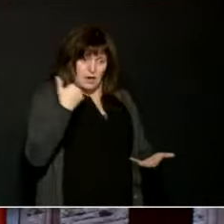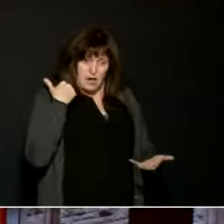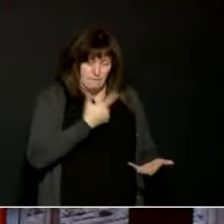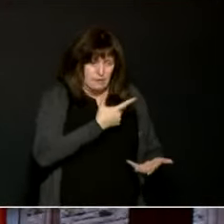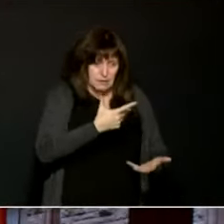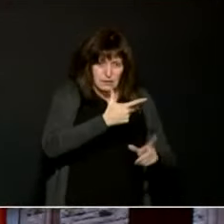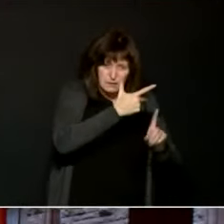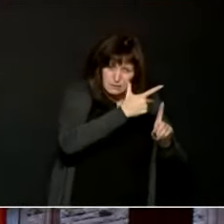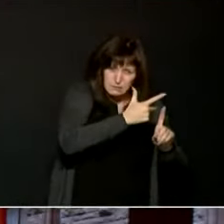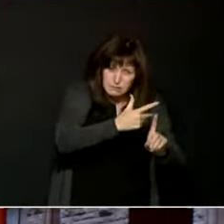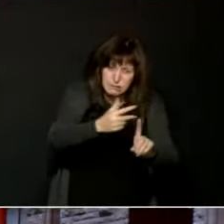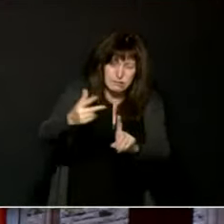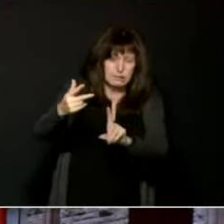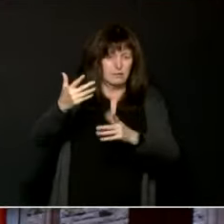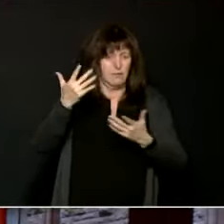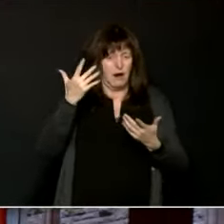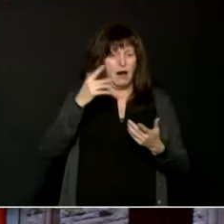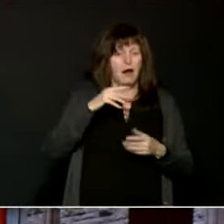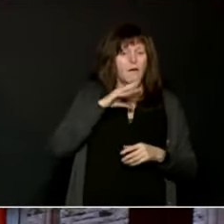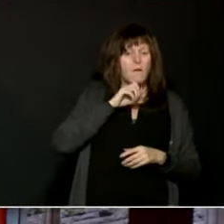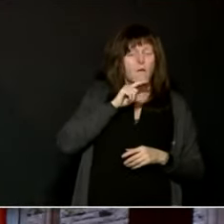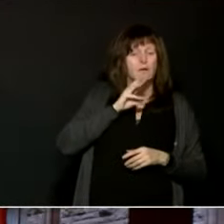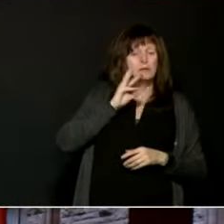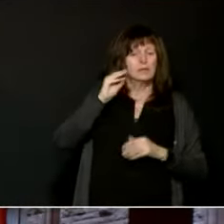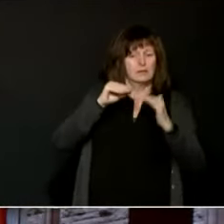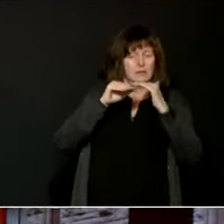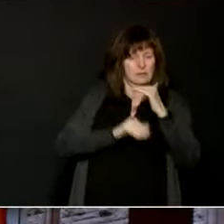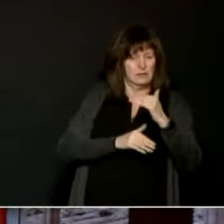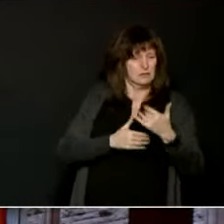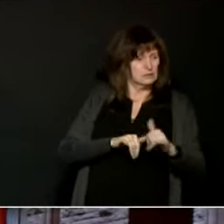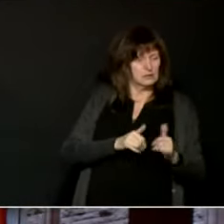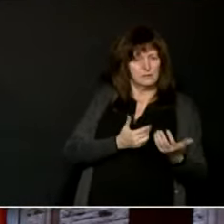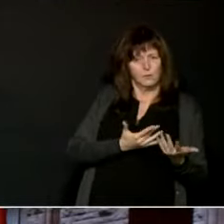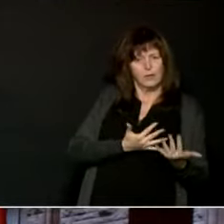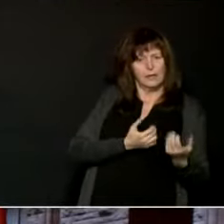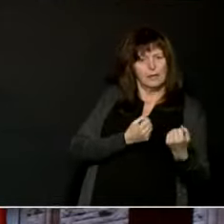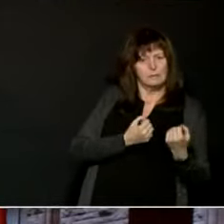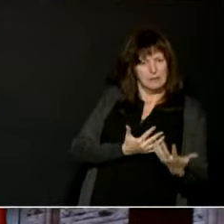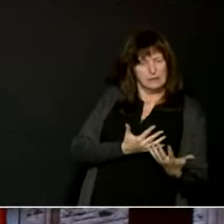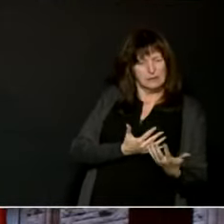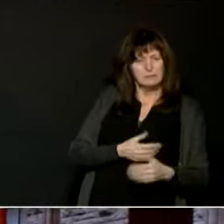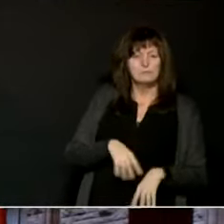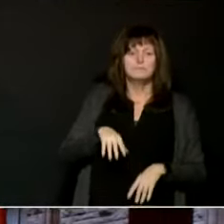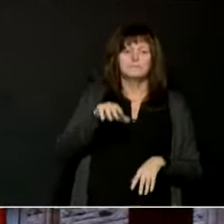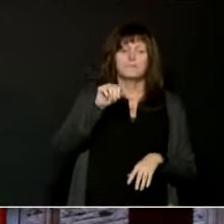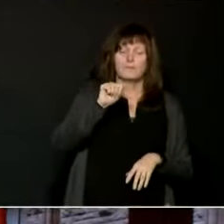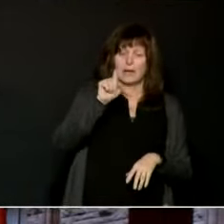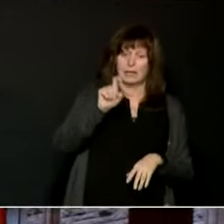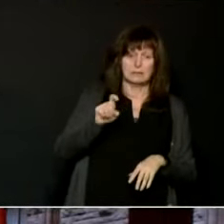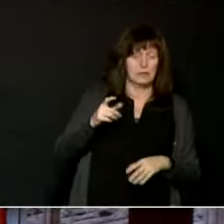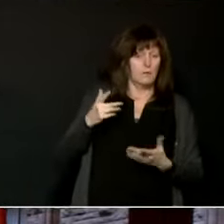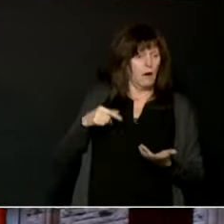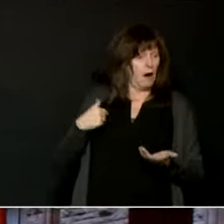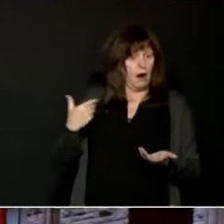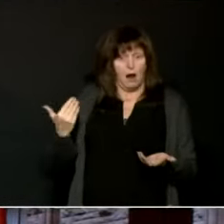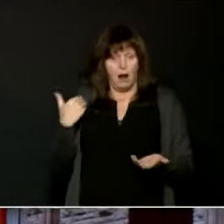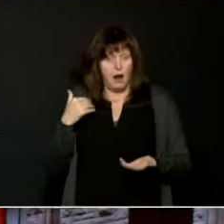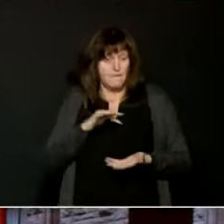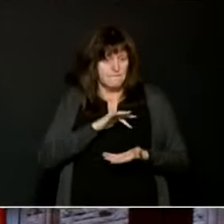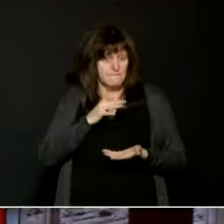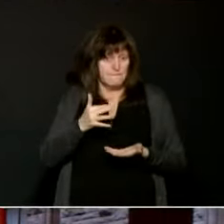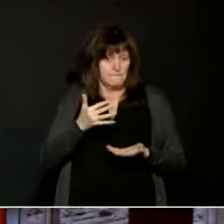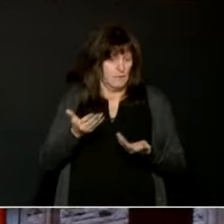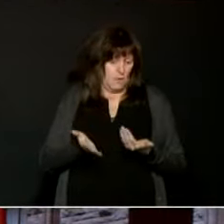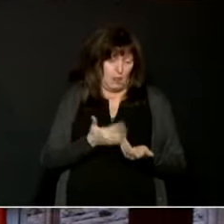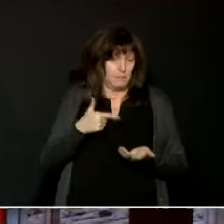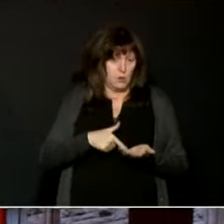And as I said, most of it we have used up pretty well all of it, and we're waiting for more. So before we get down to that younger age group, we've